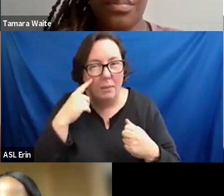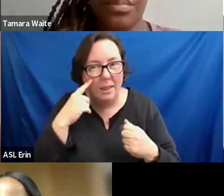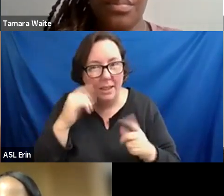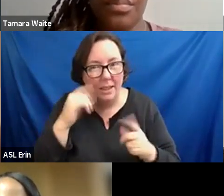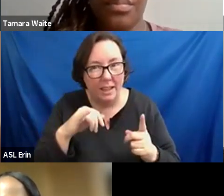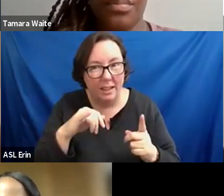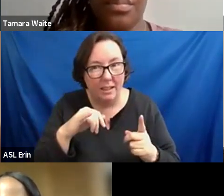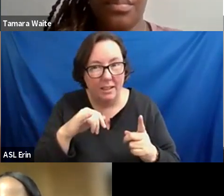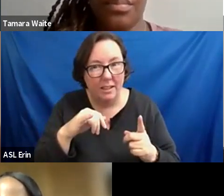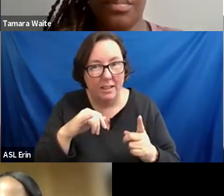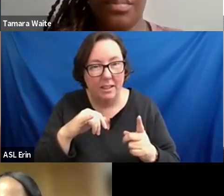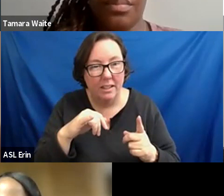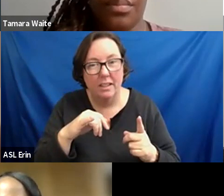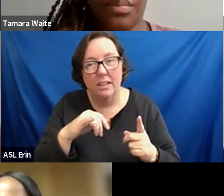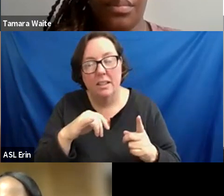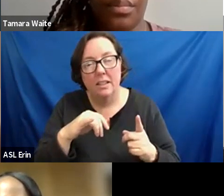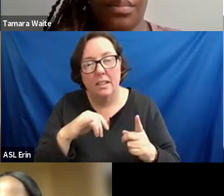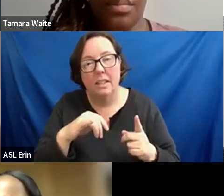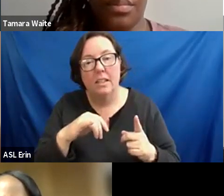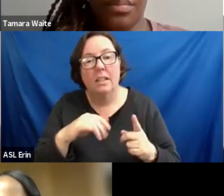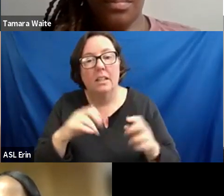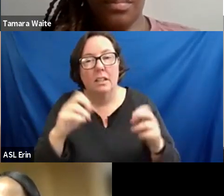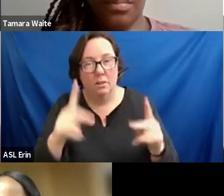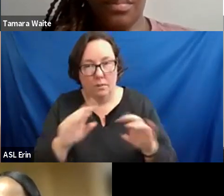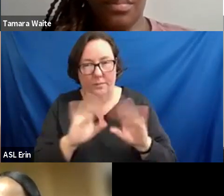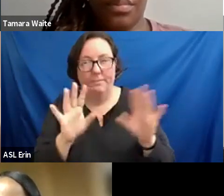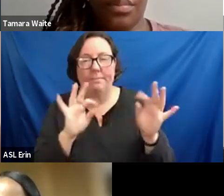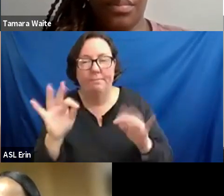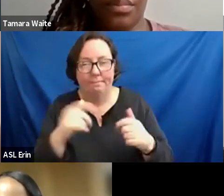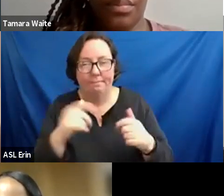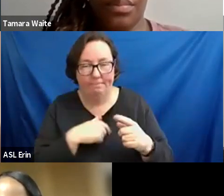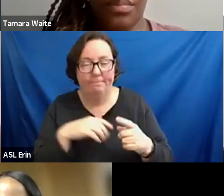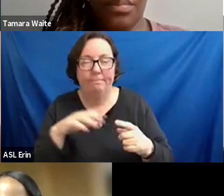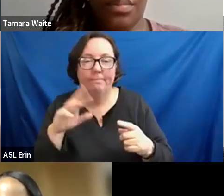people are going to accept this year. Yeah. So